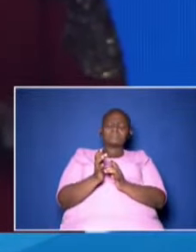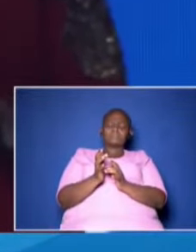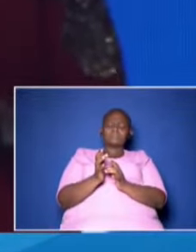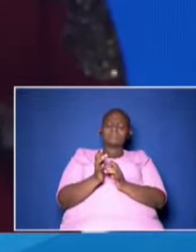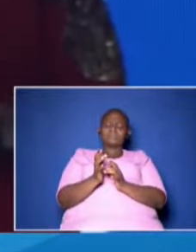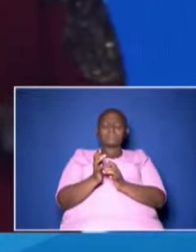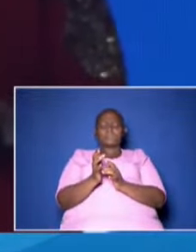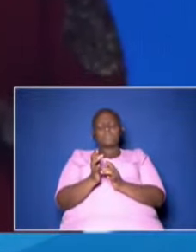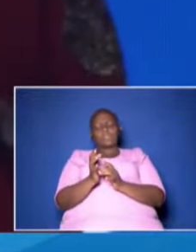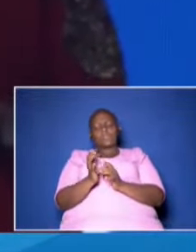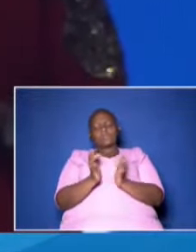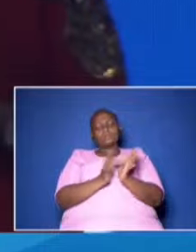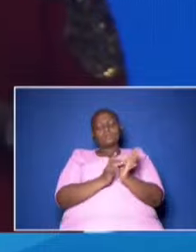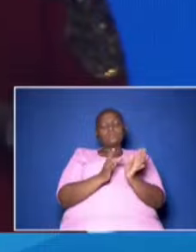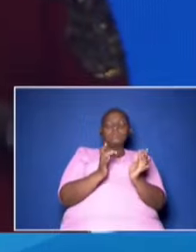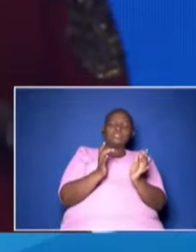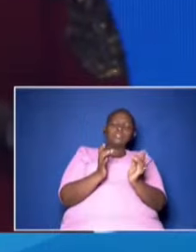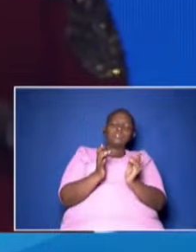Jesus